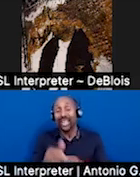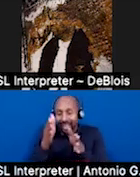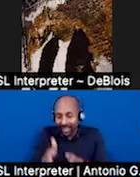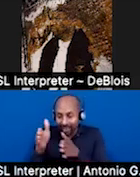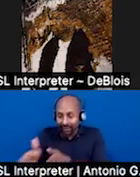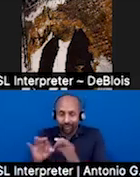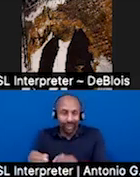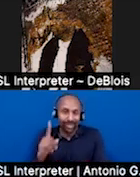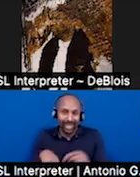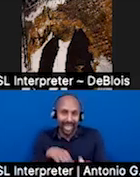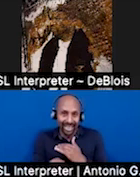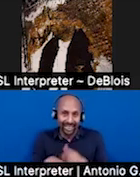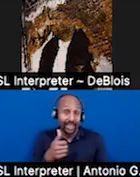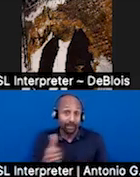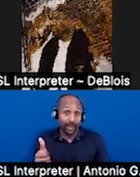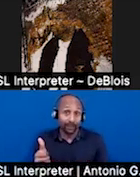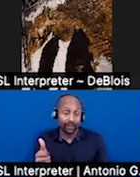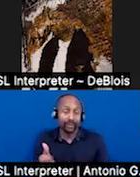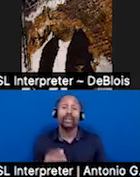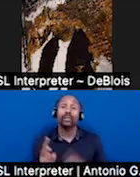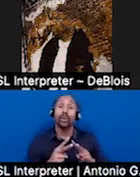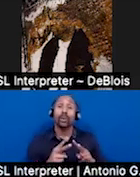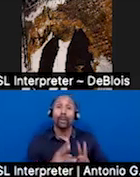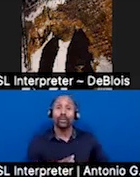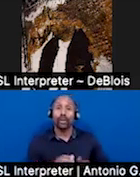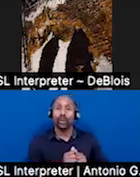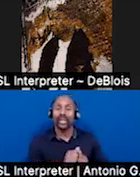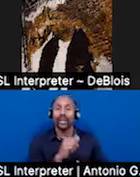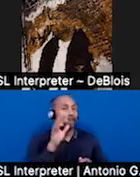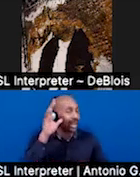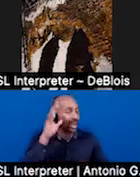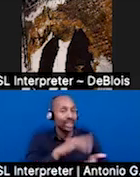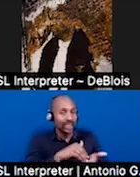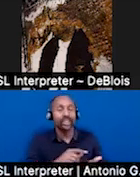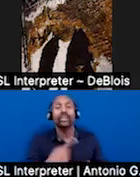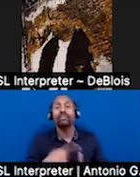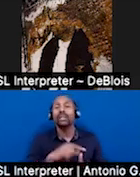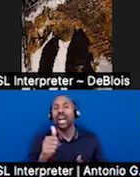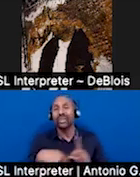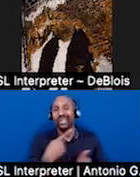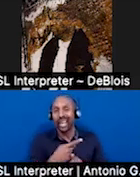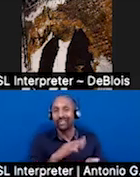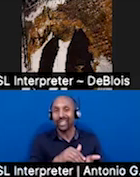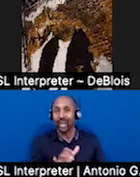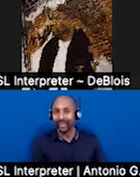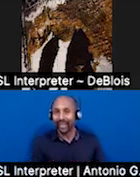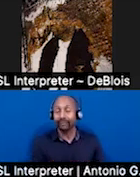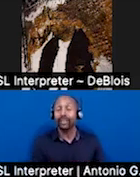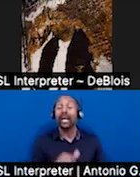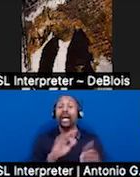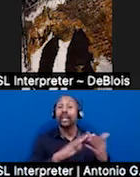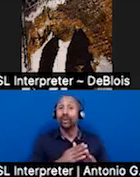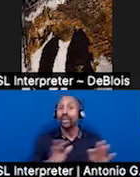own. So I think partnering with parent centers, centers and other community-based organizations is